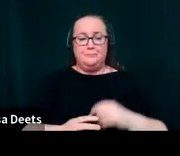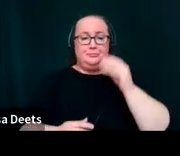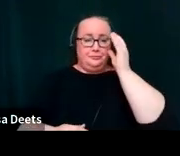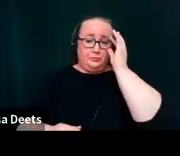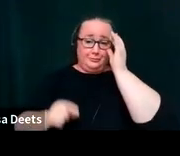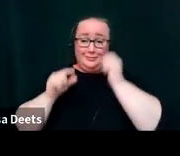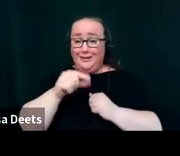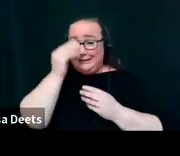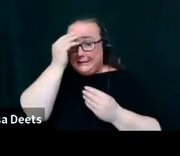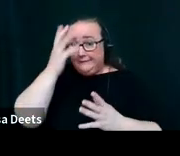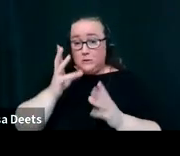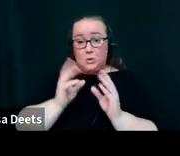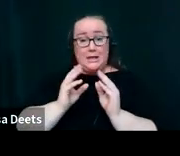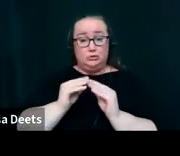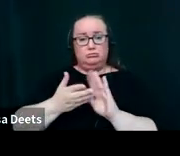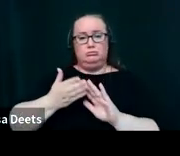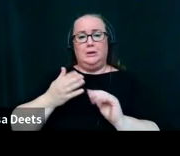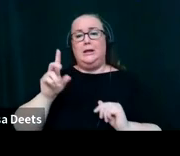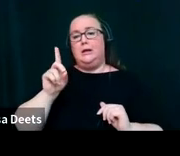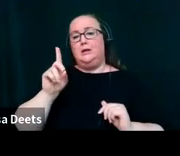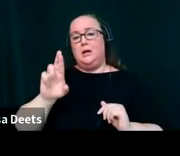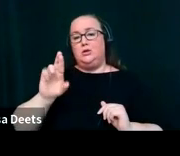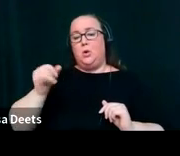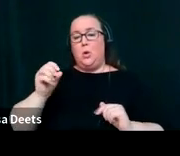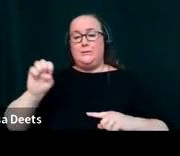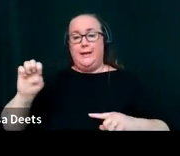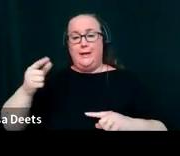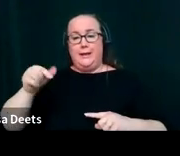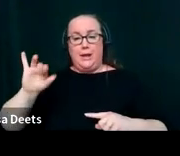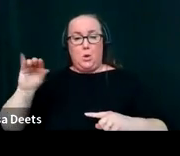was run by Dr. Jose Quiros.